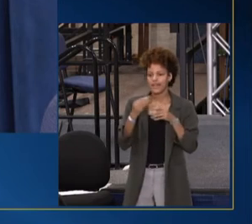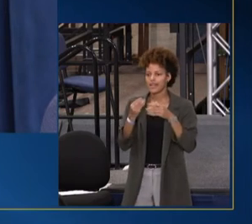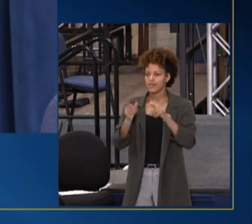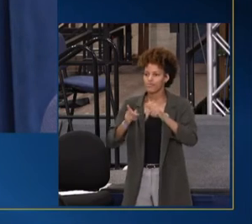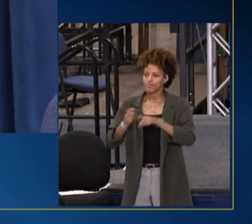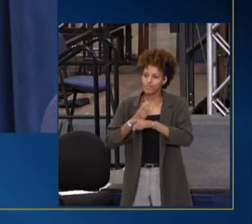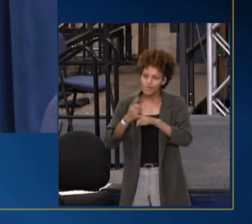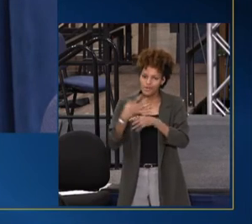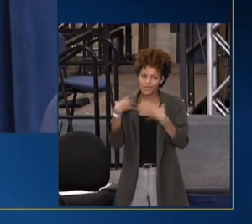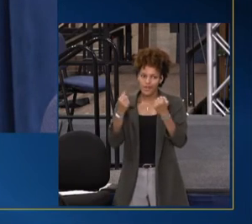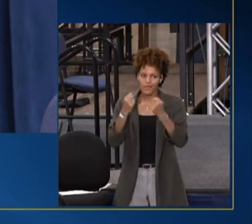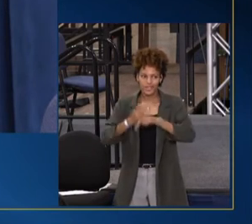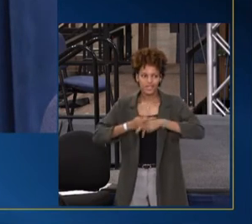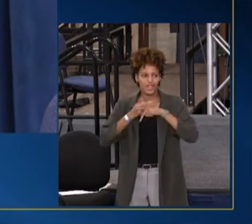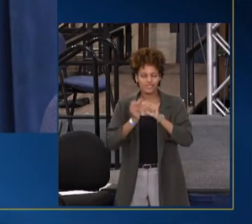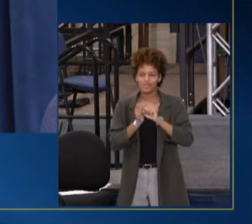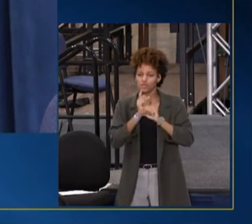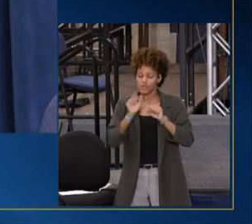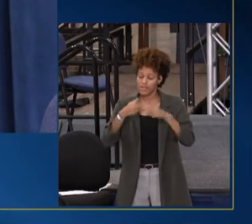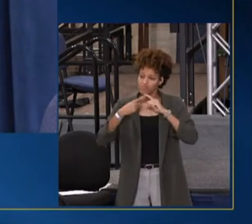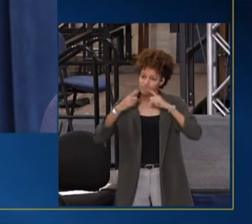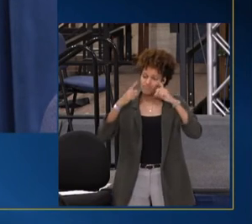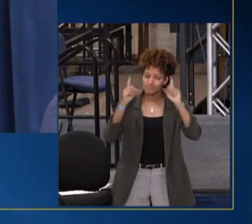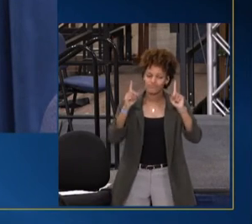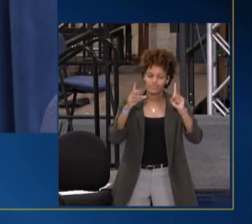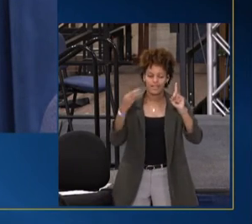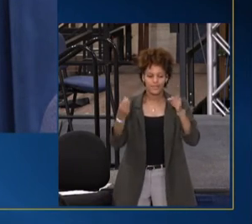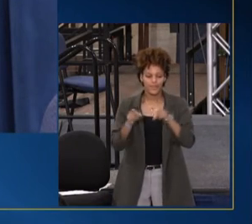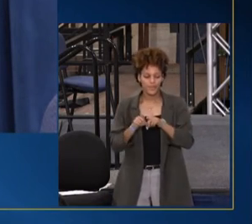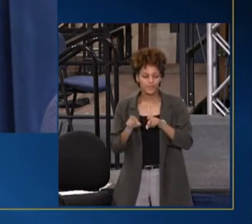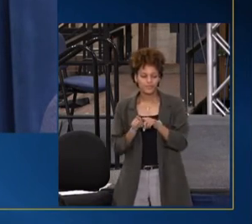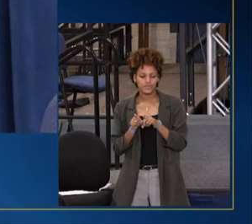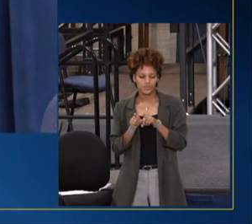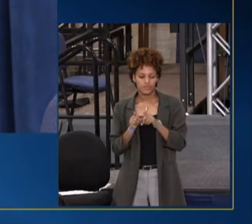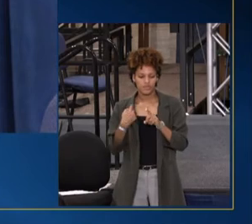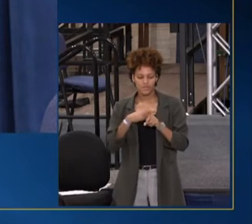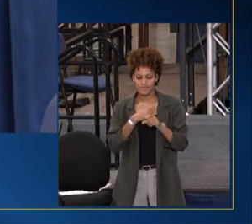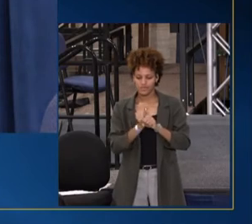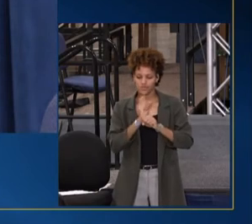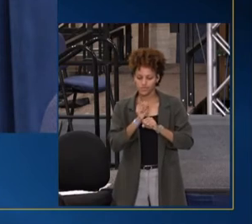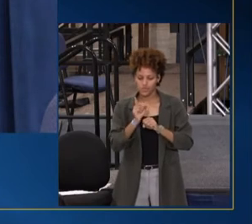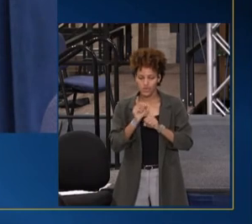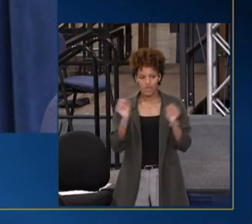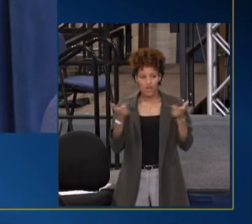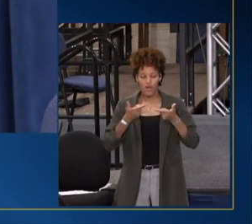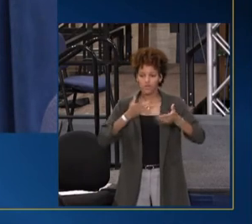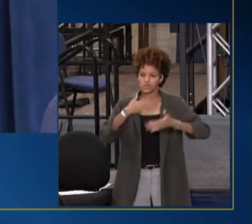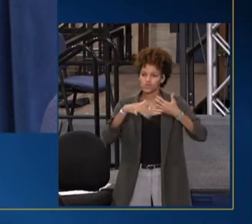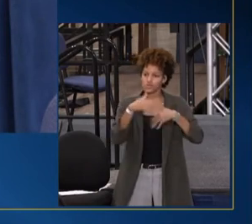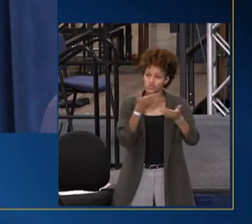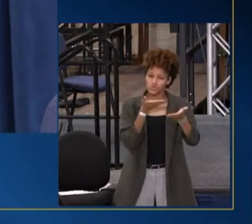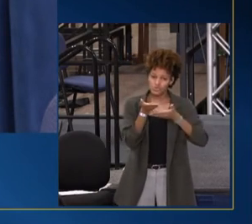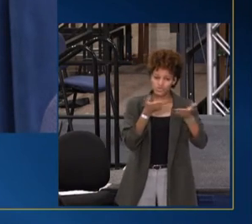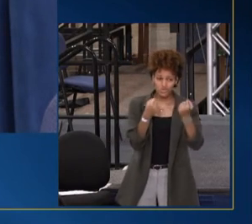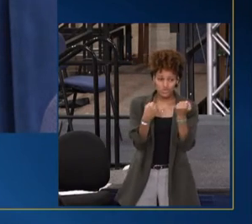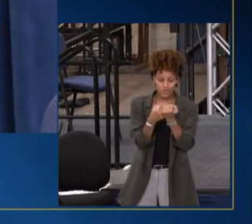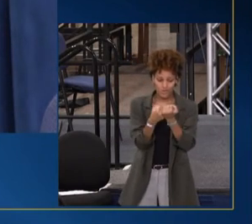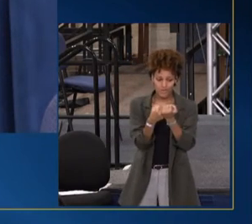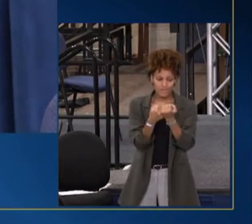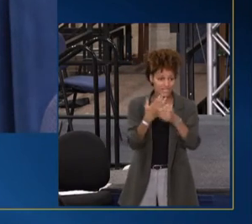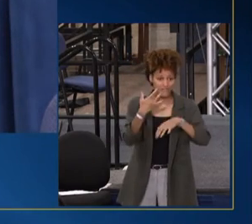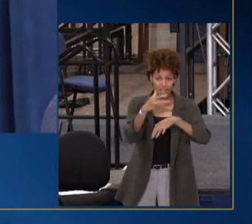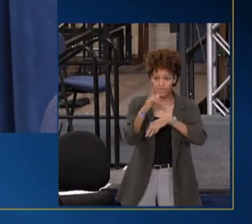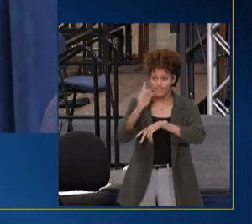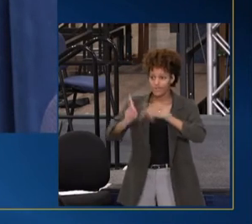supports necessary to thrive, and while we're ensuring that all of those social services supports are